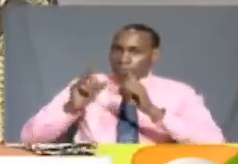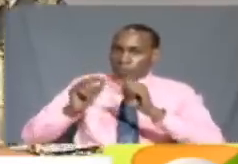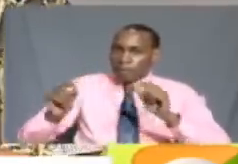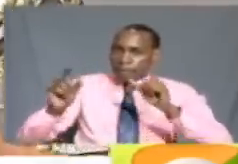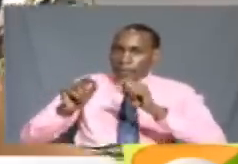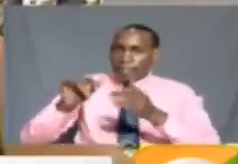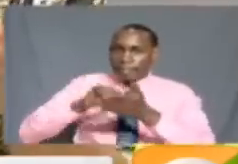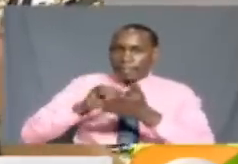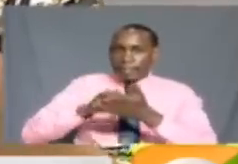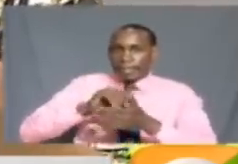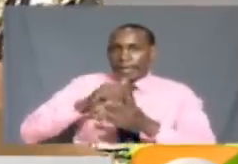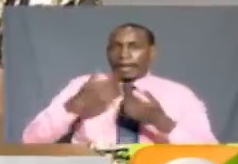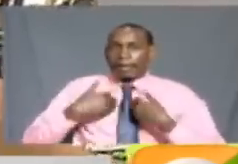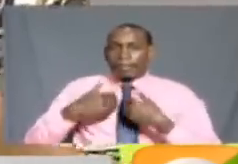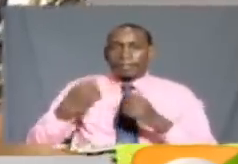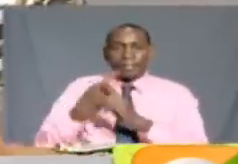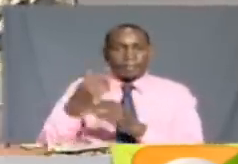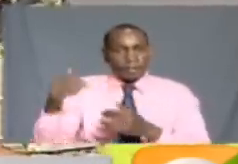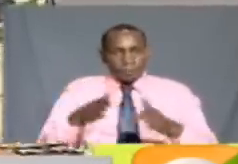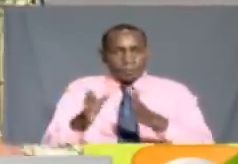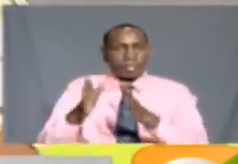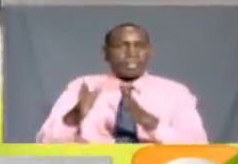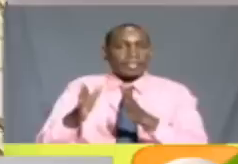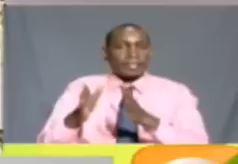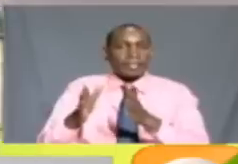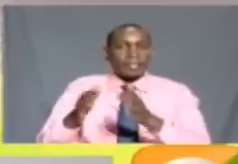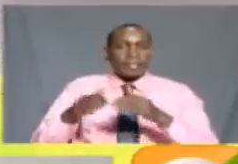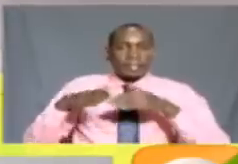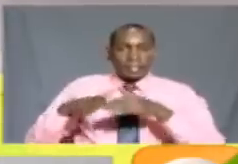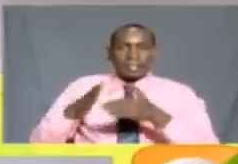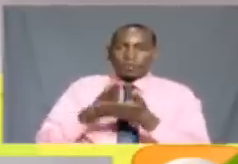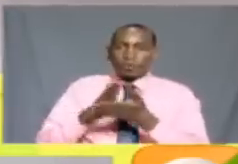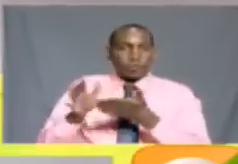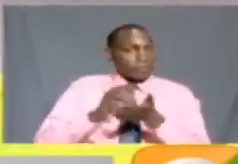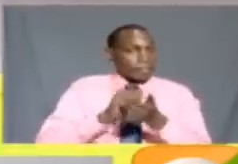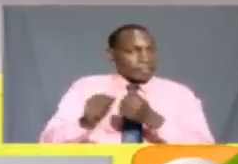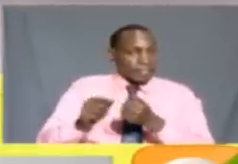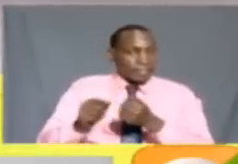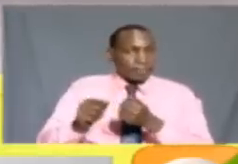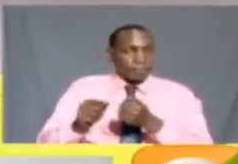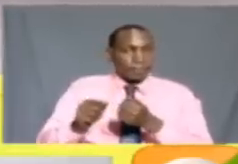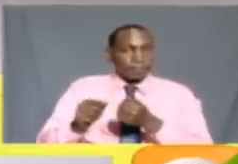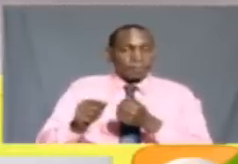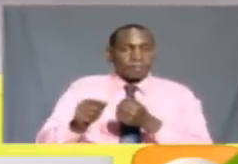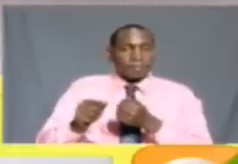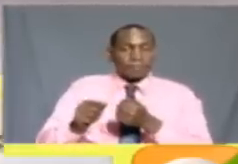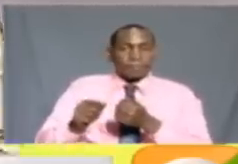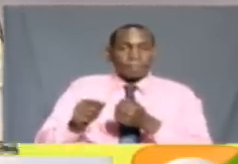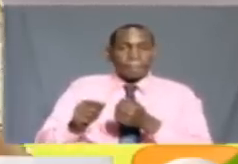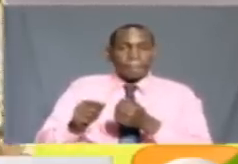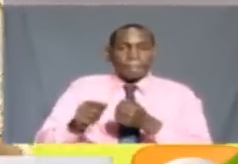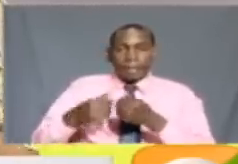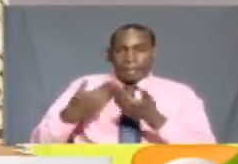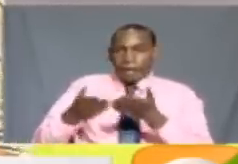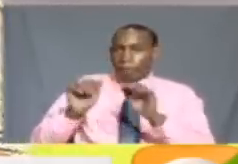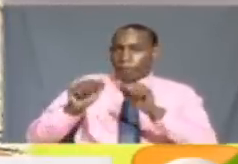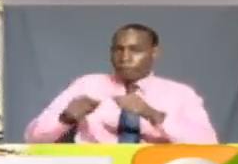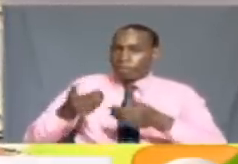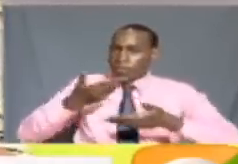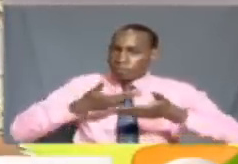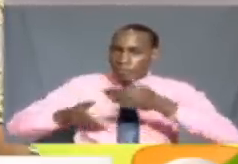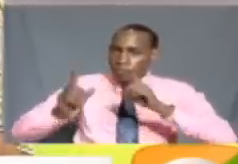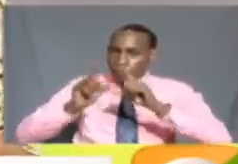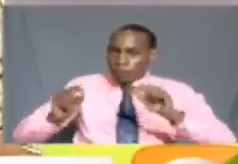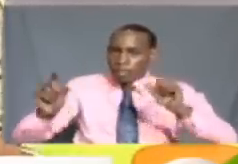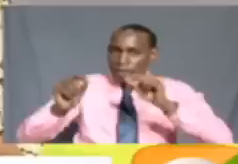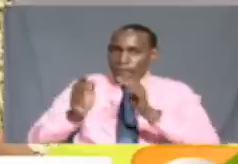that there's other ways of doing this, you know, and sex is destructive in the context that you're having it. How do you communicate that to